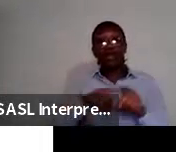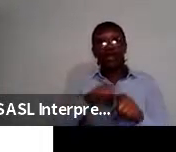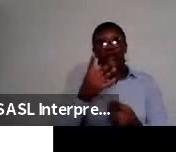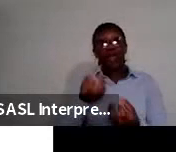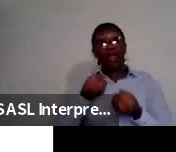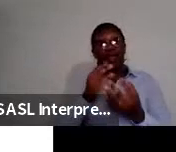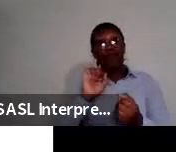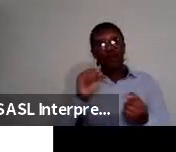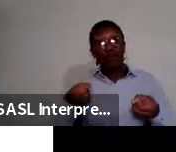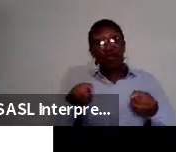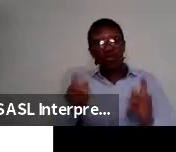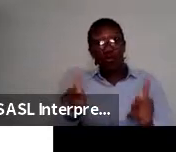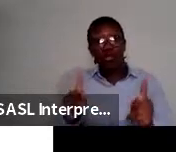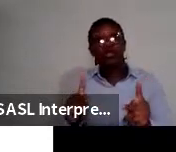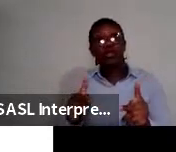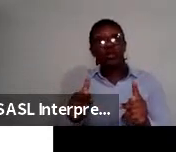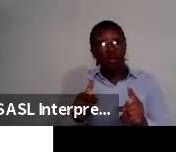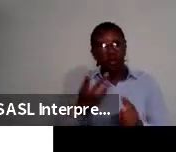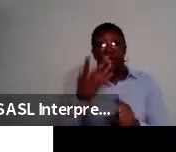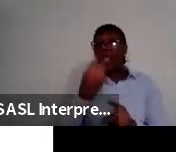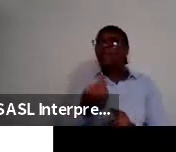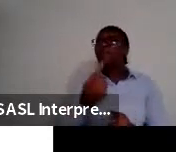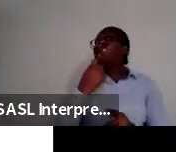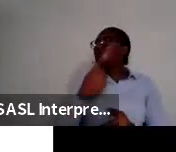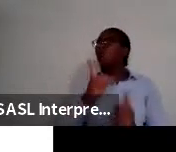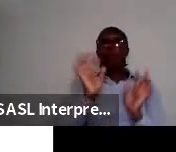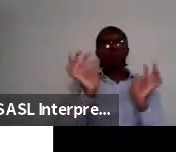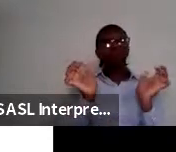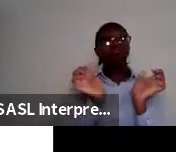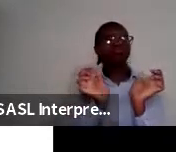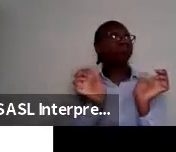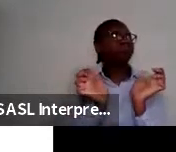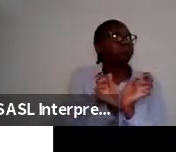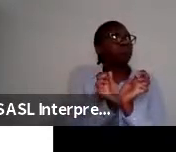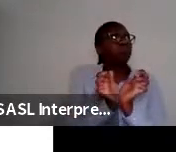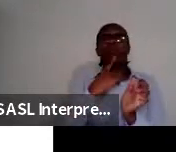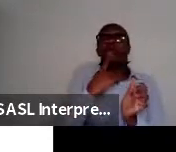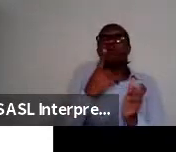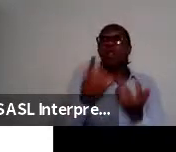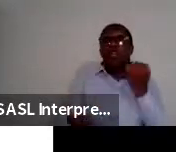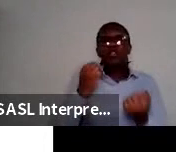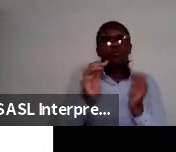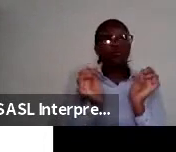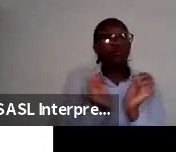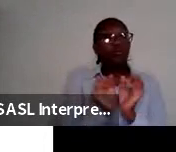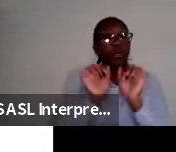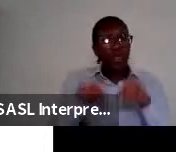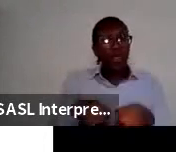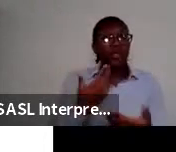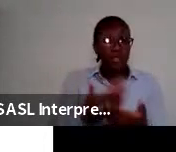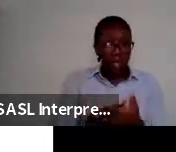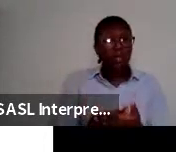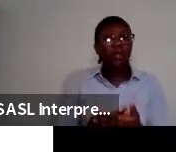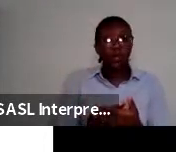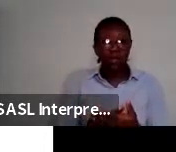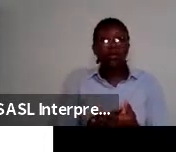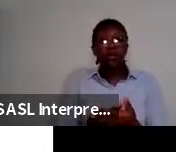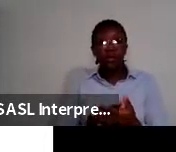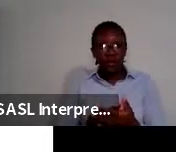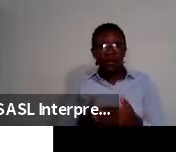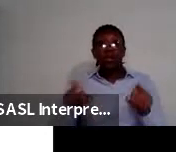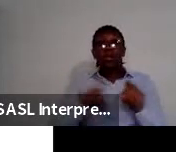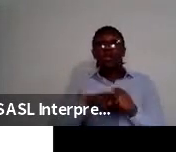a number of things like laying criminal charges with all the conditions that are stated there, as well as the